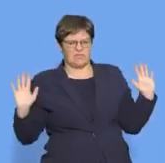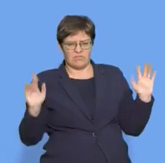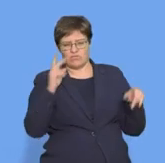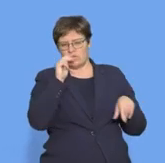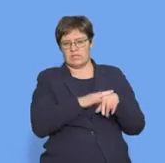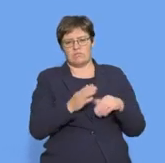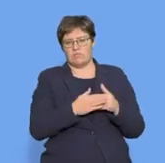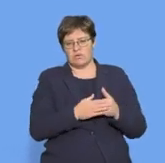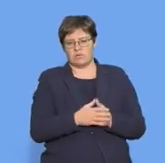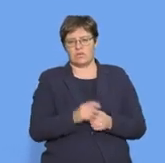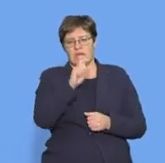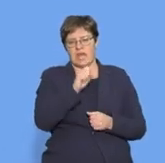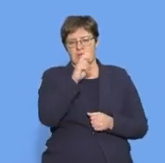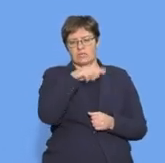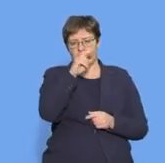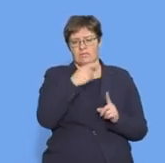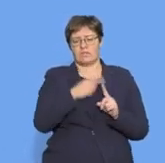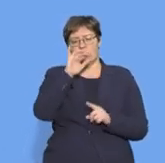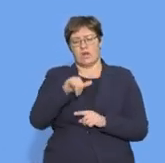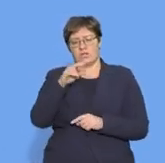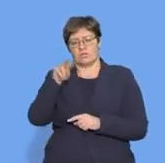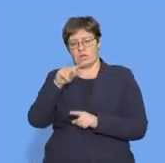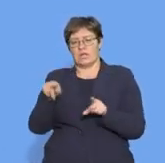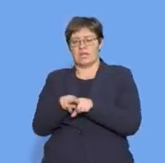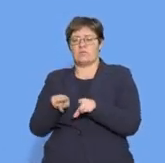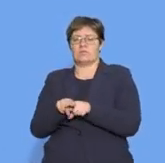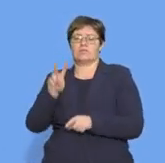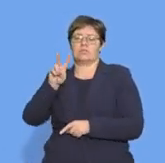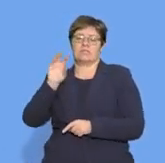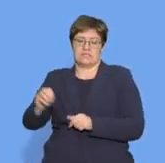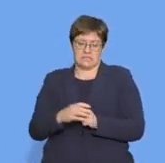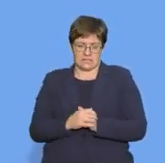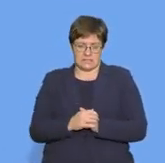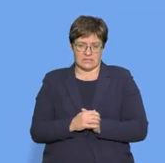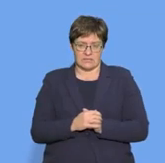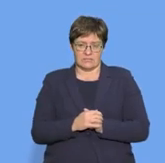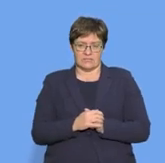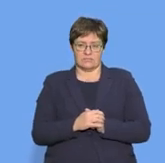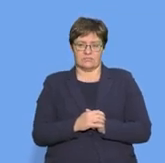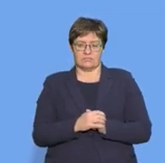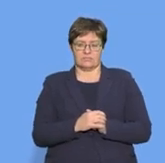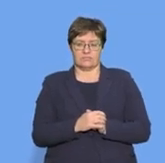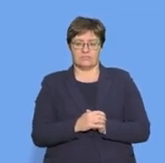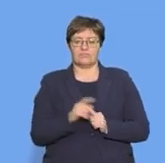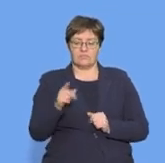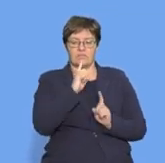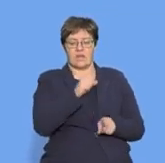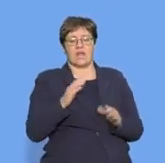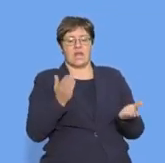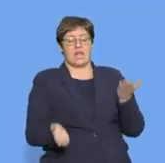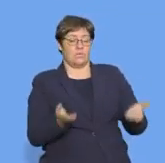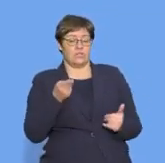even need to do that. So it will be x squared plus y squared equal to 20. And that will be